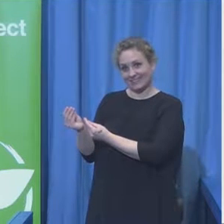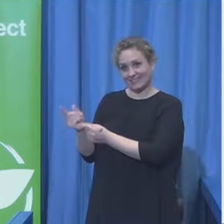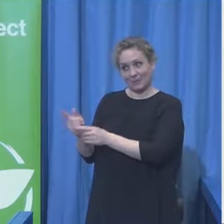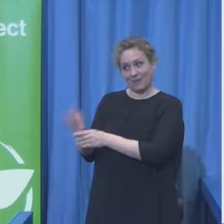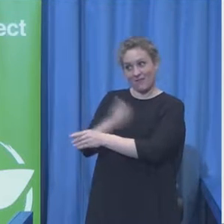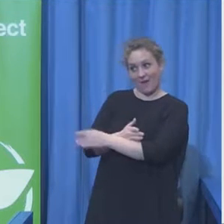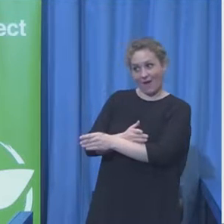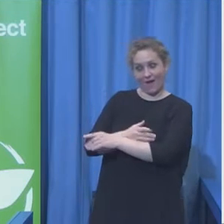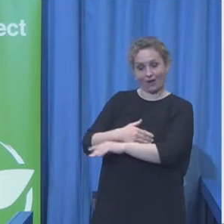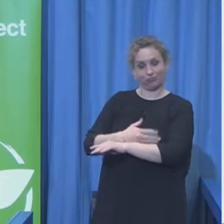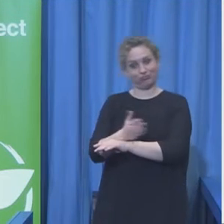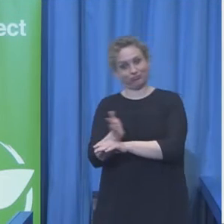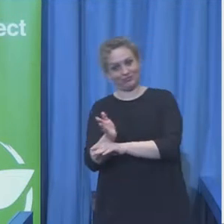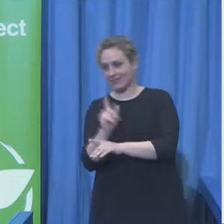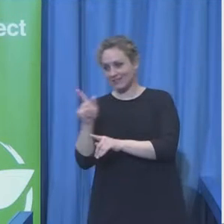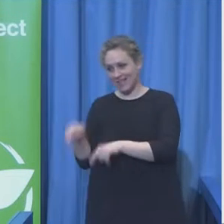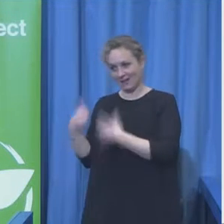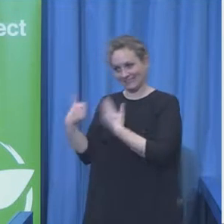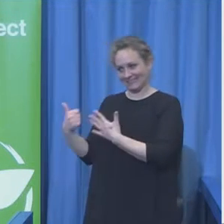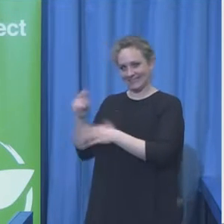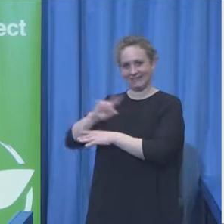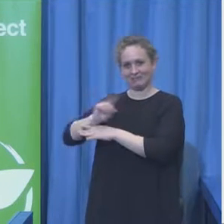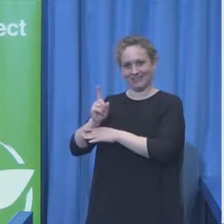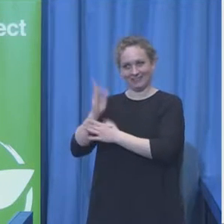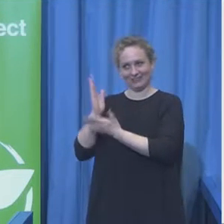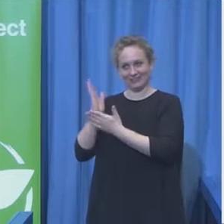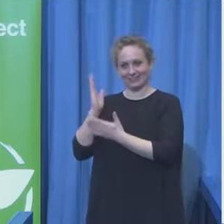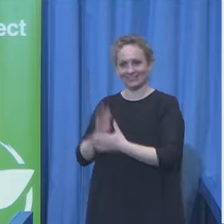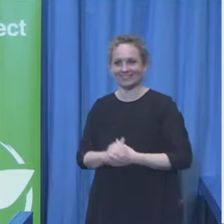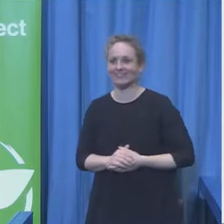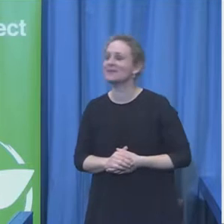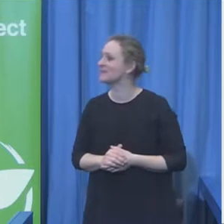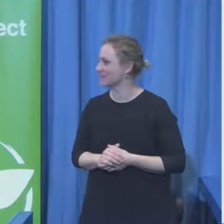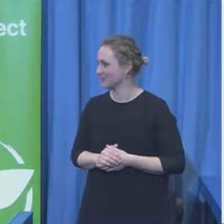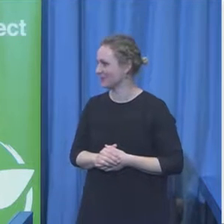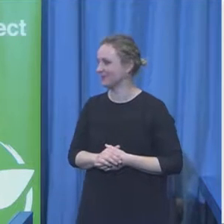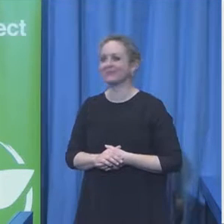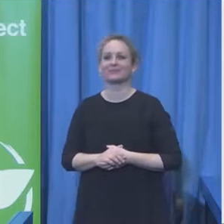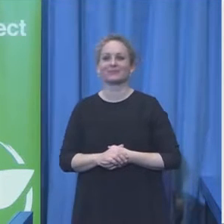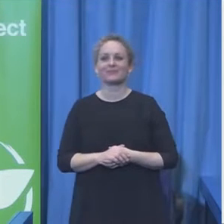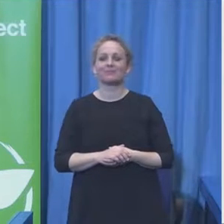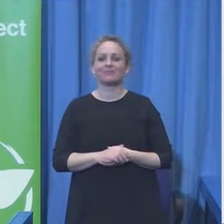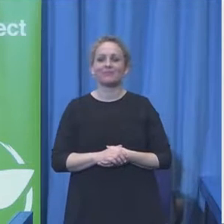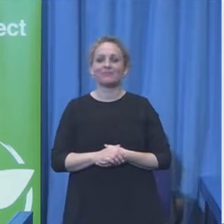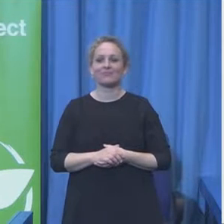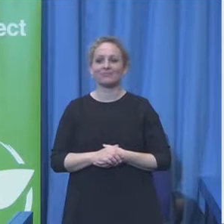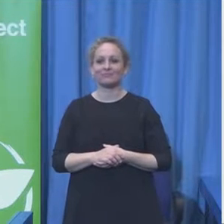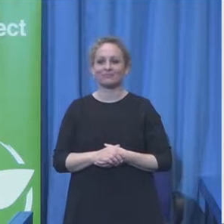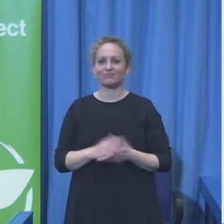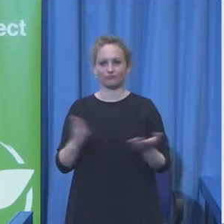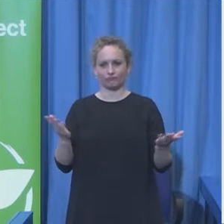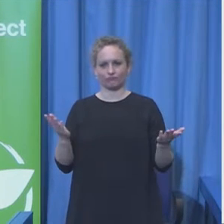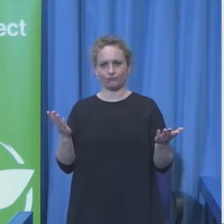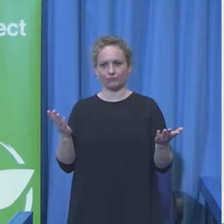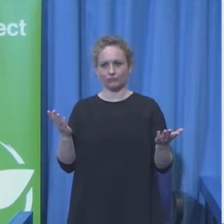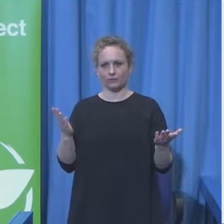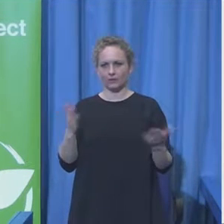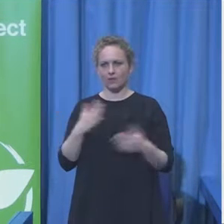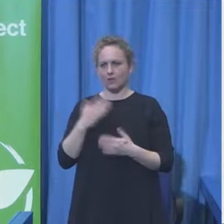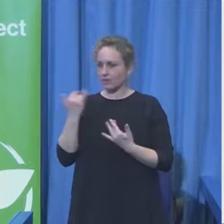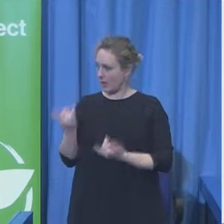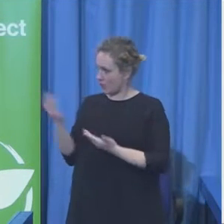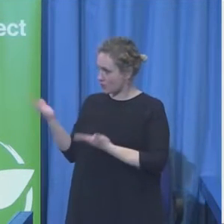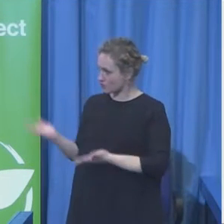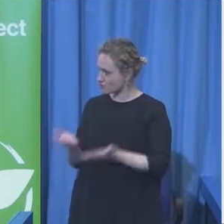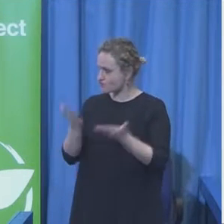question, which I think is particularly relevant also in view of the position you have in the UN, which is the following. The 2030 Agenda